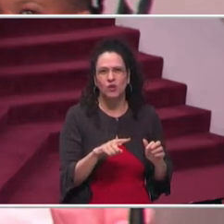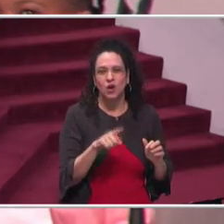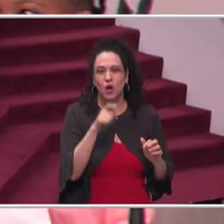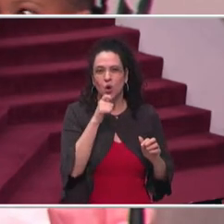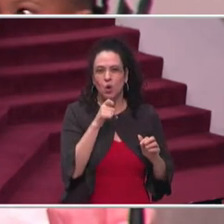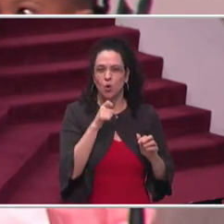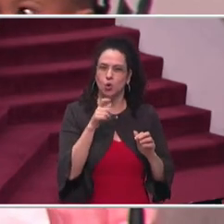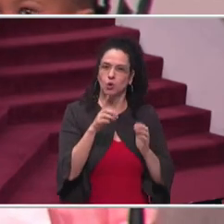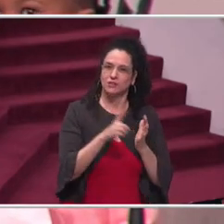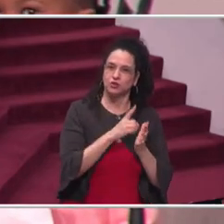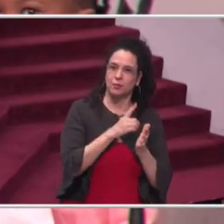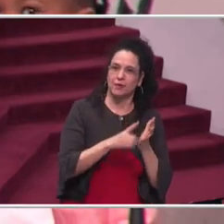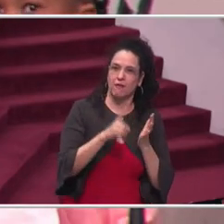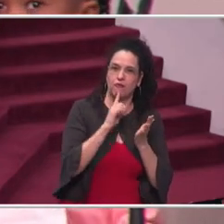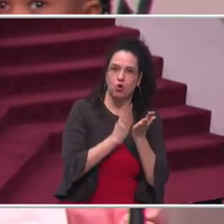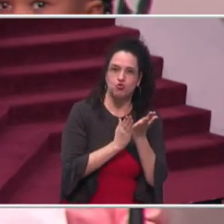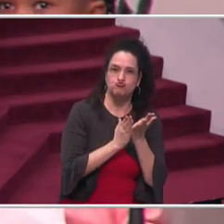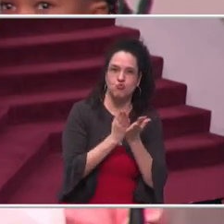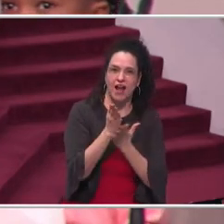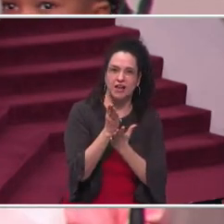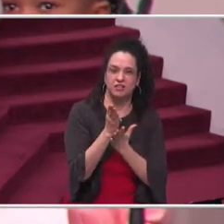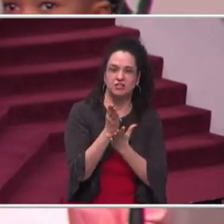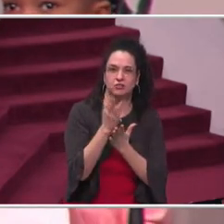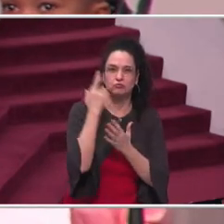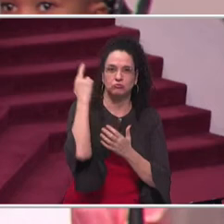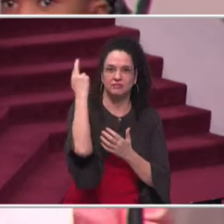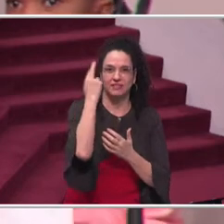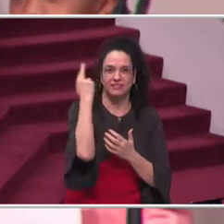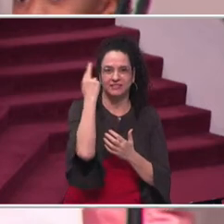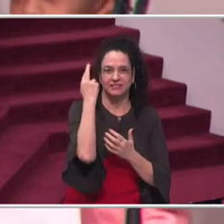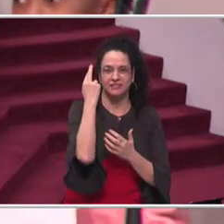Blessed are they who are persecuted for righteousness' sake,